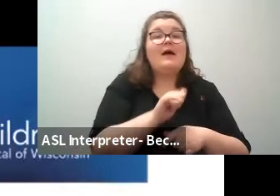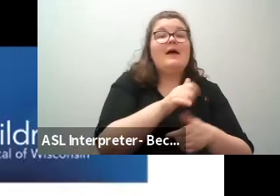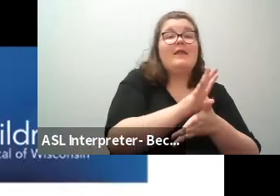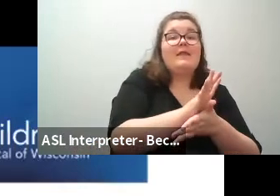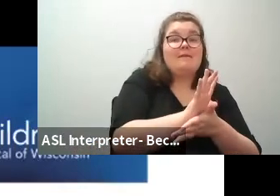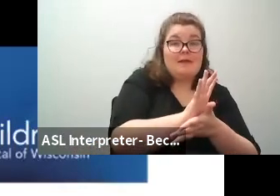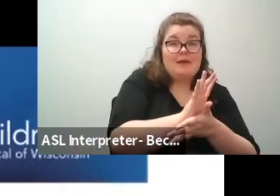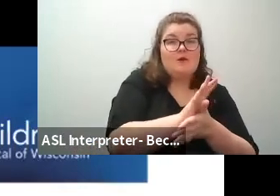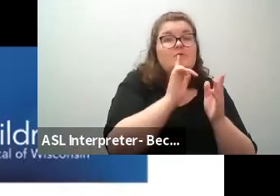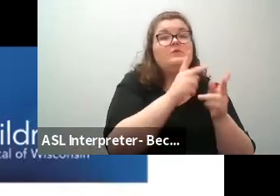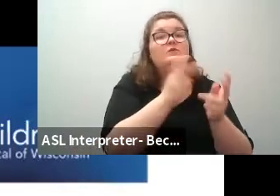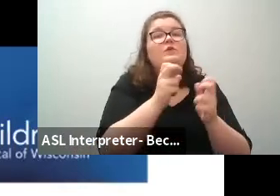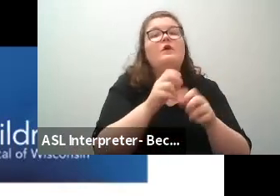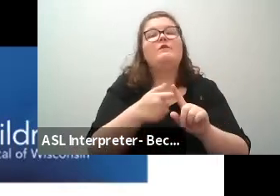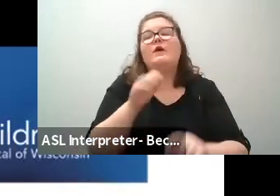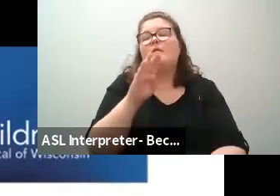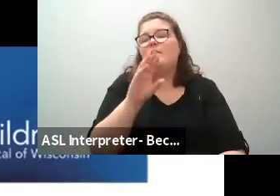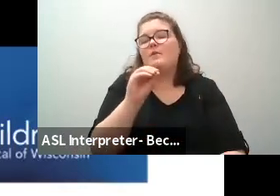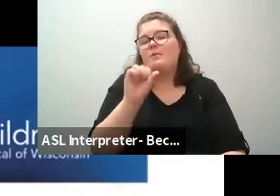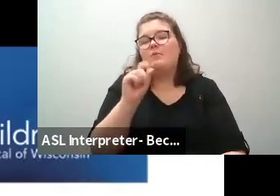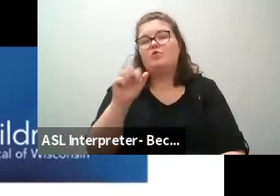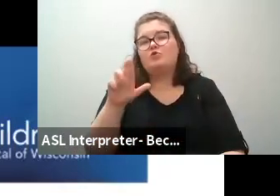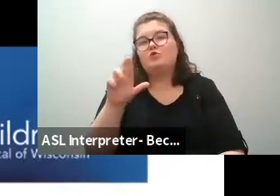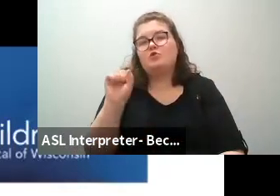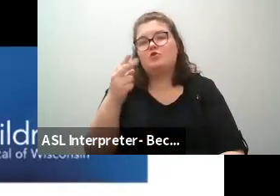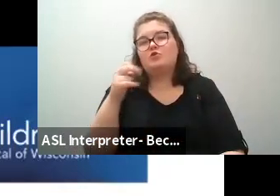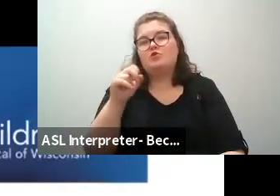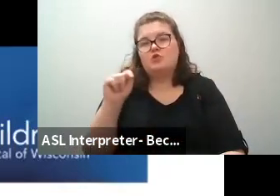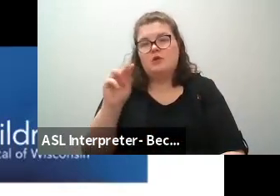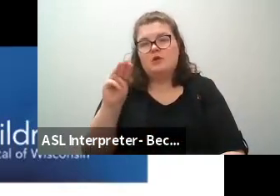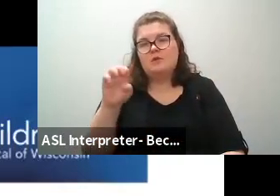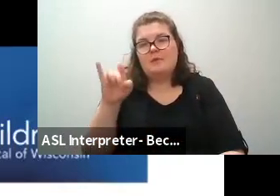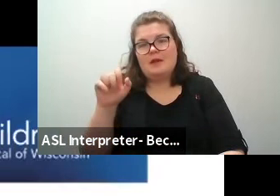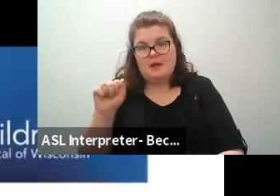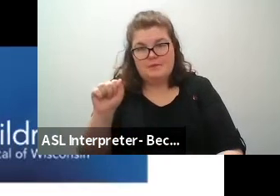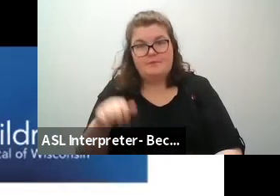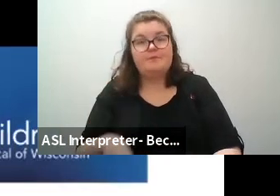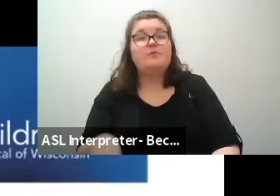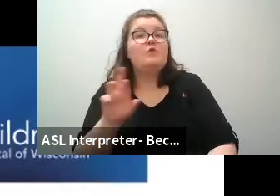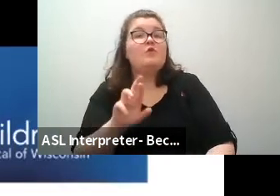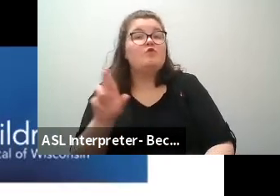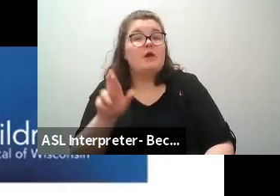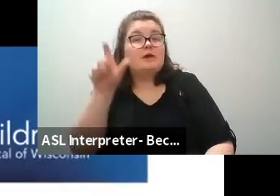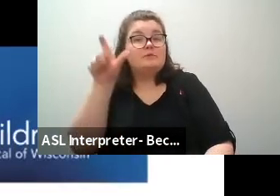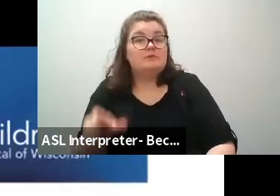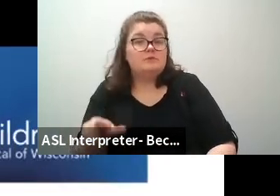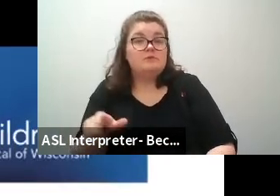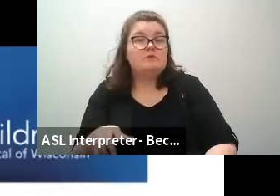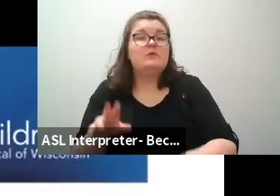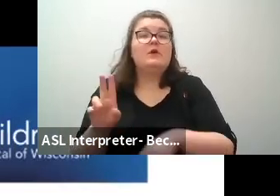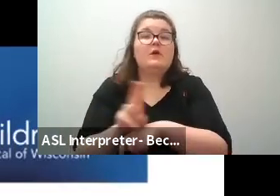Shop Media. You can see to the right a demonstration of our written material. We use principles, health literacy principles such as